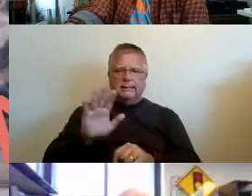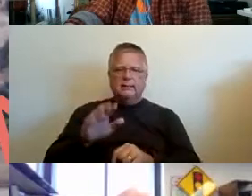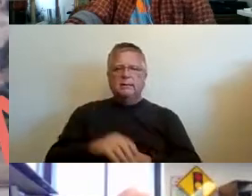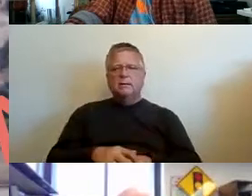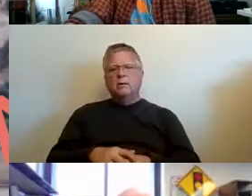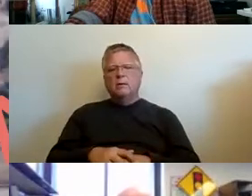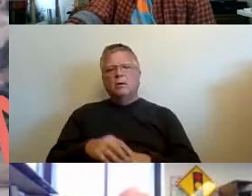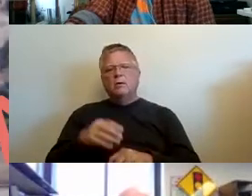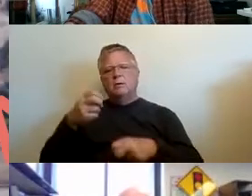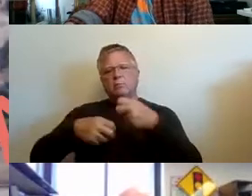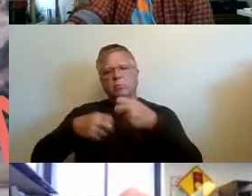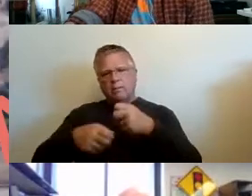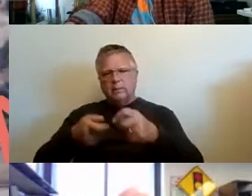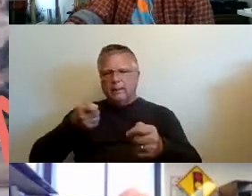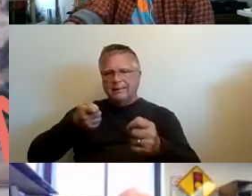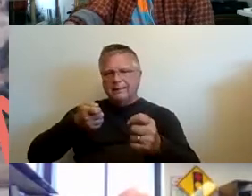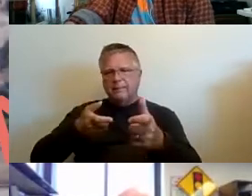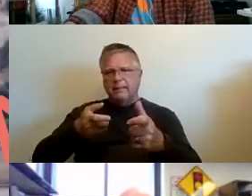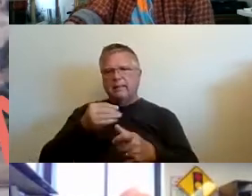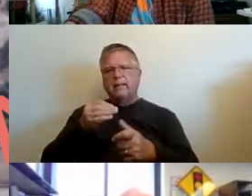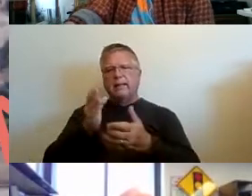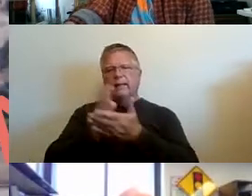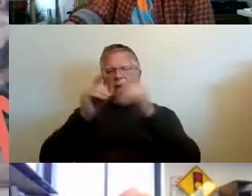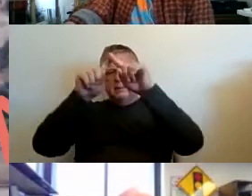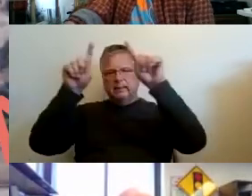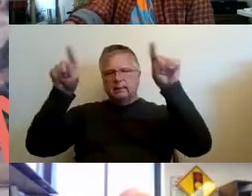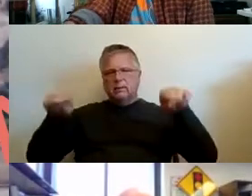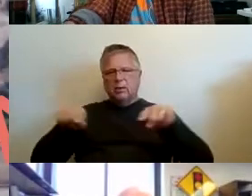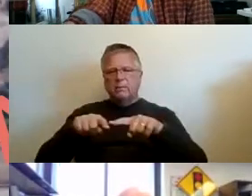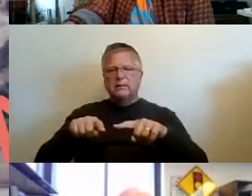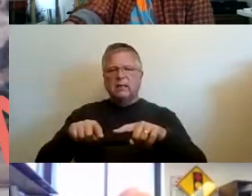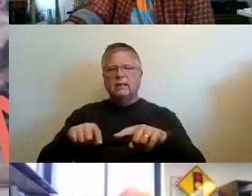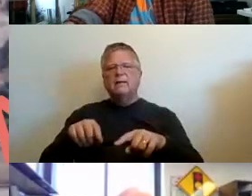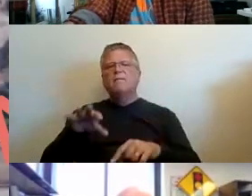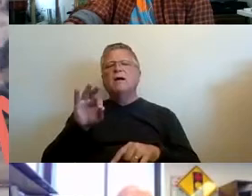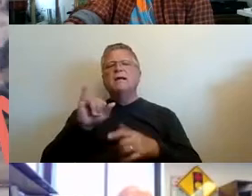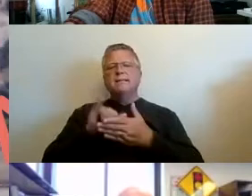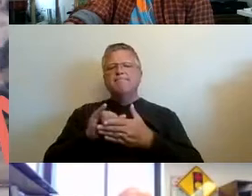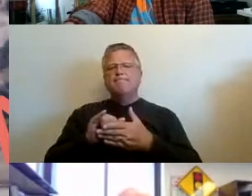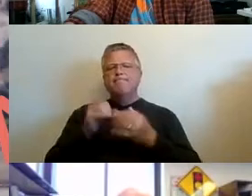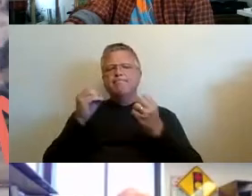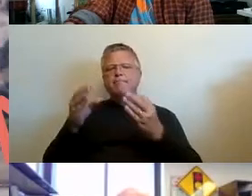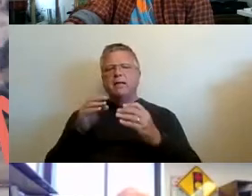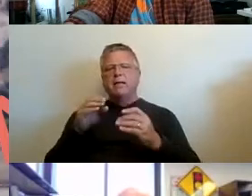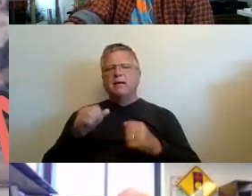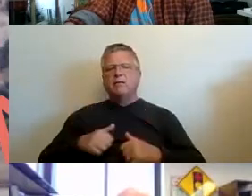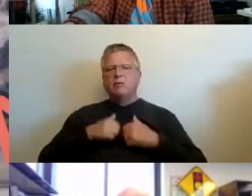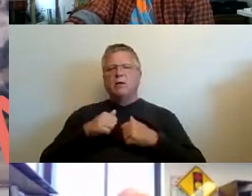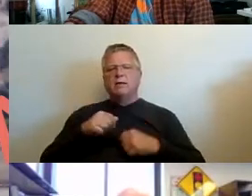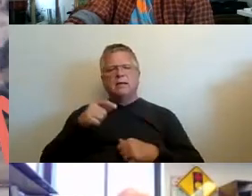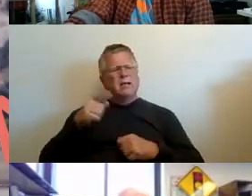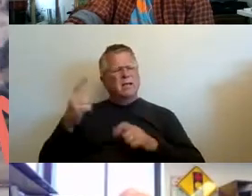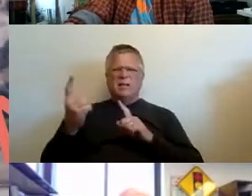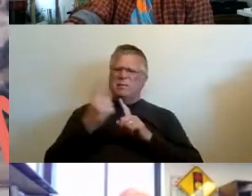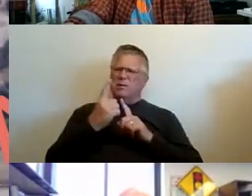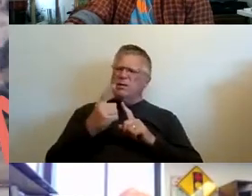noted issues about speeding and also stop sign compliance that many of our residents come to us with